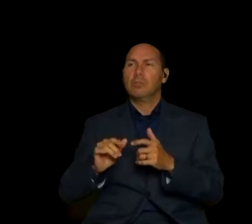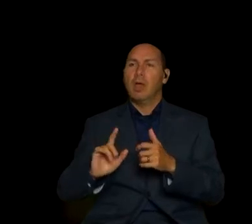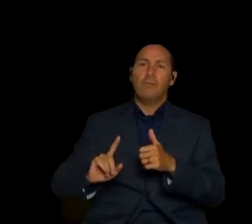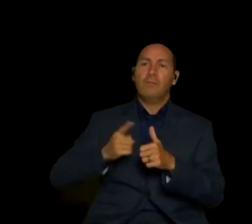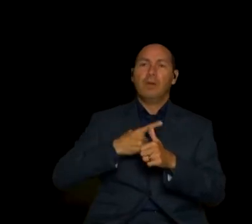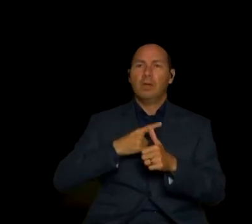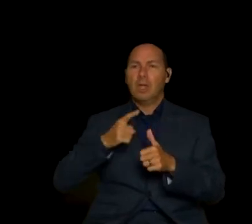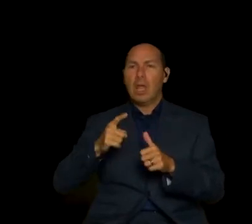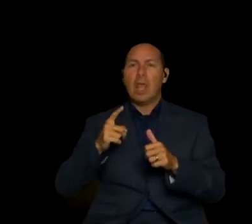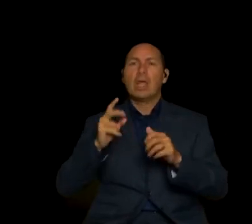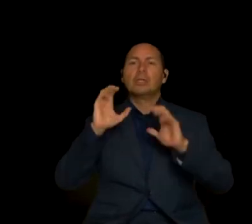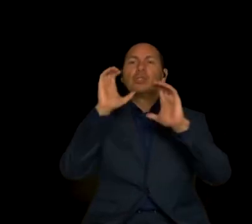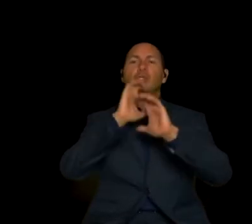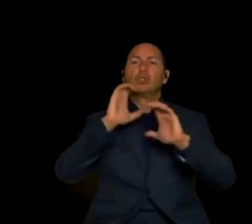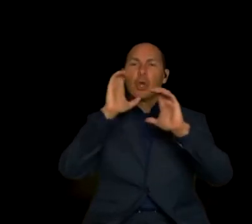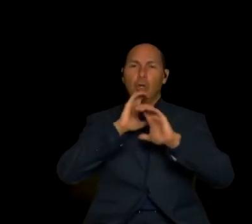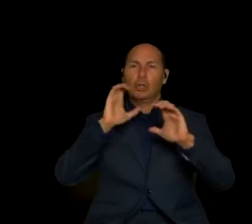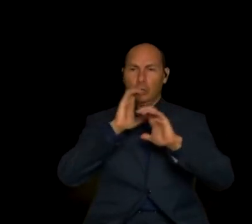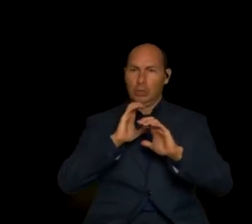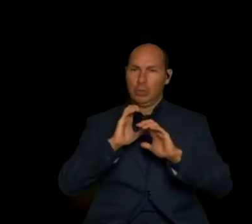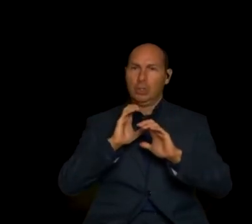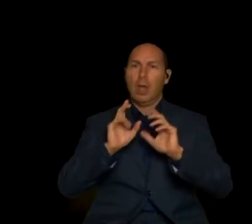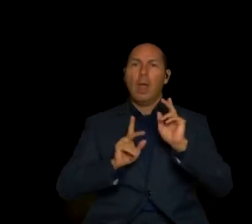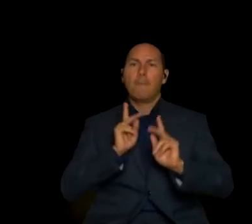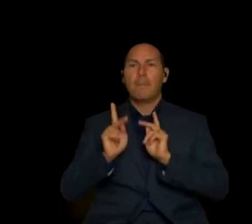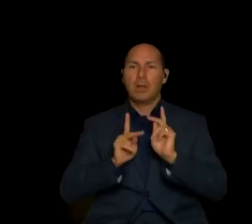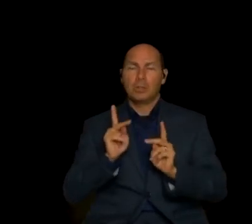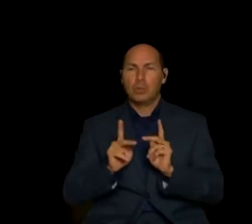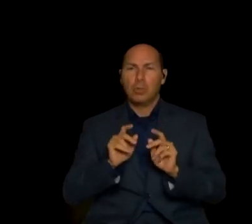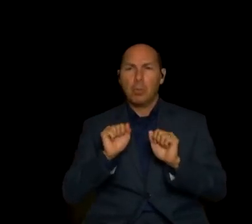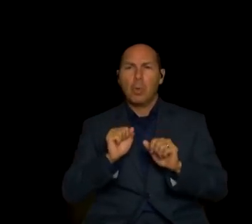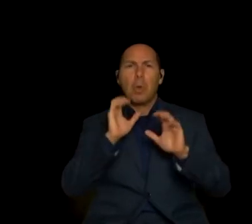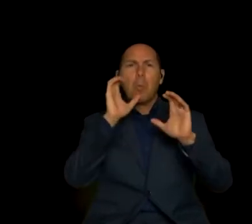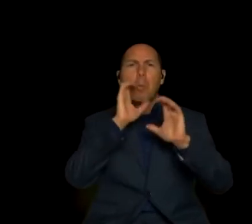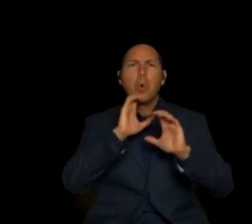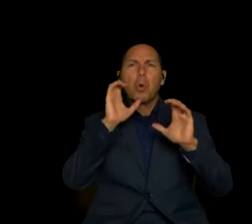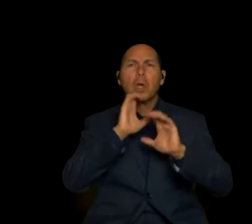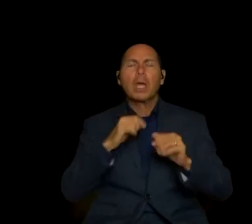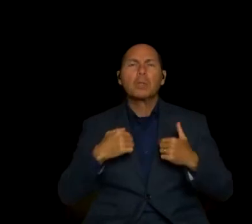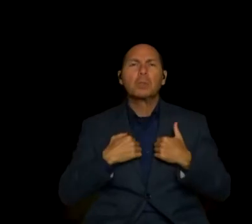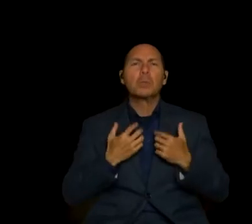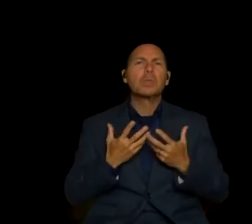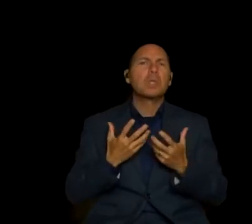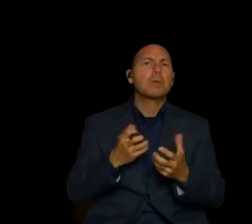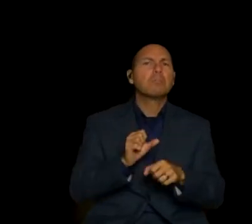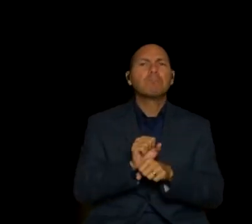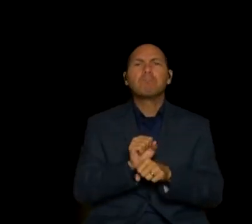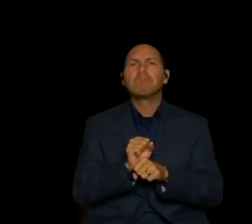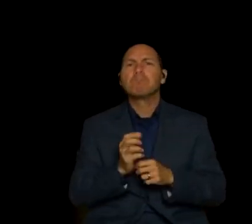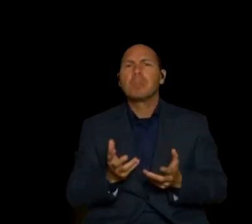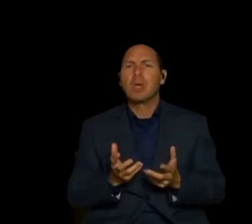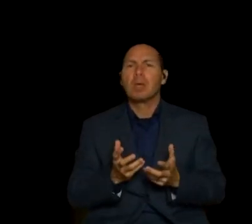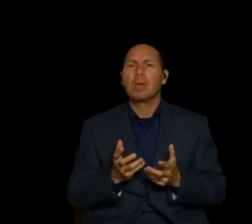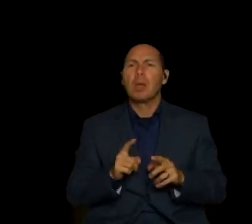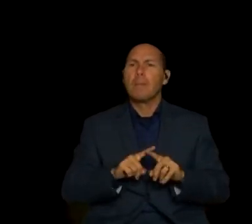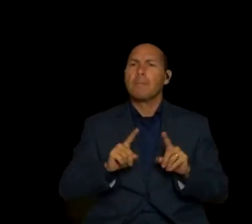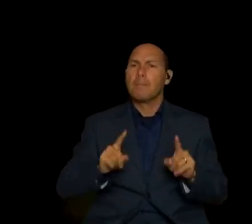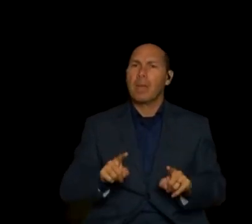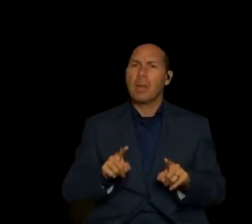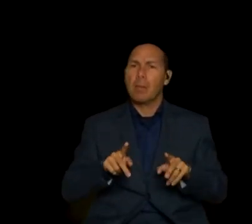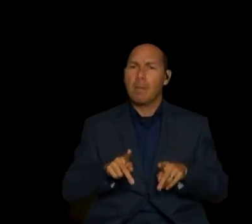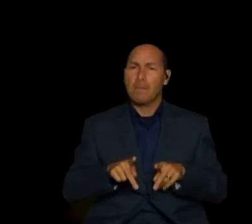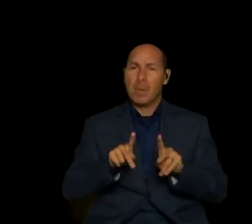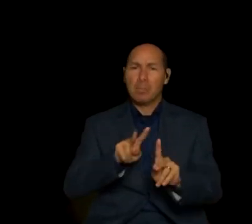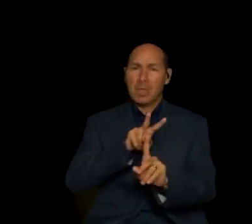potential candidates or applicants could just search what where they wanted to be, but it didn't allow for people